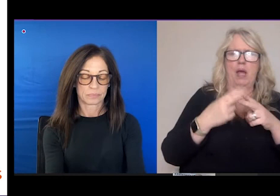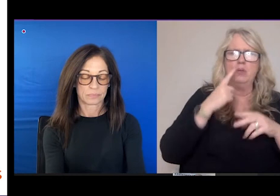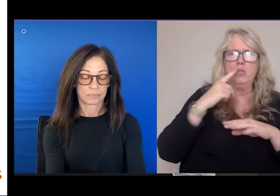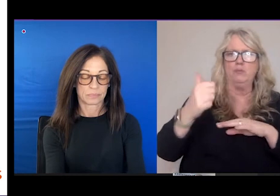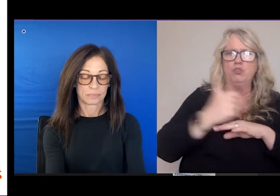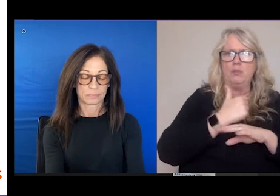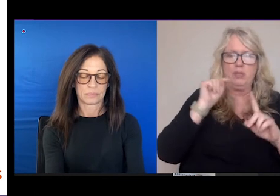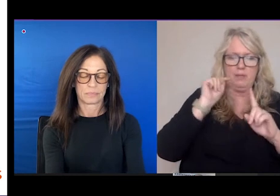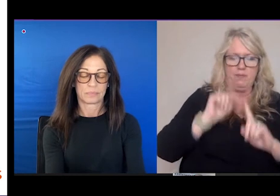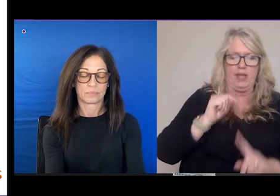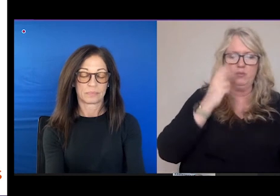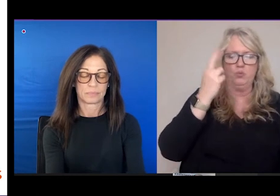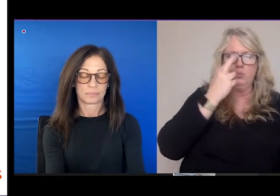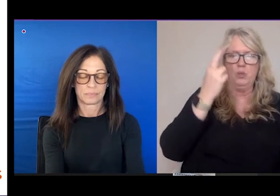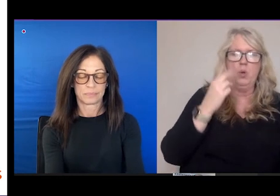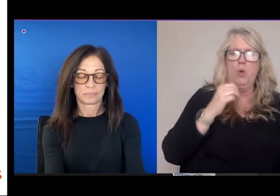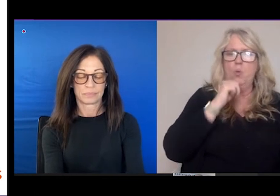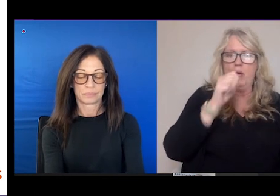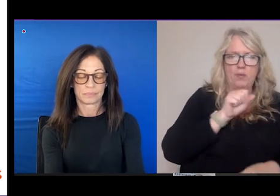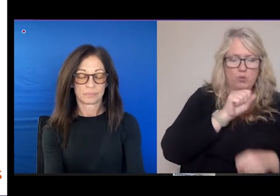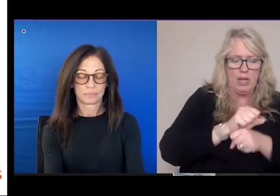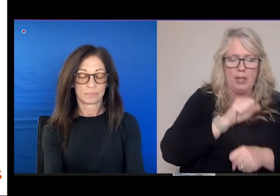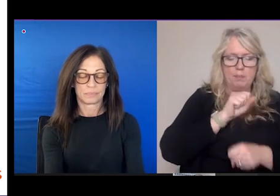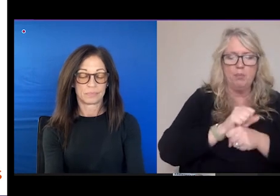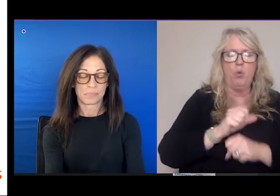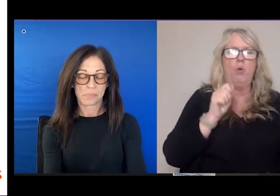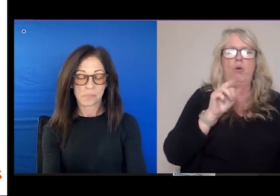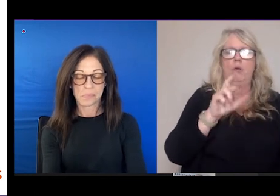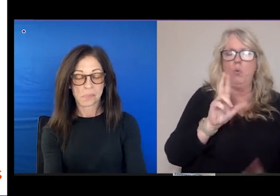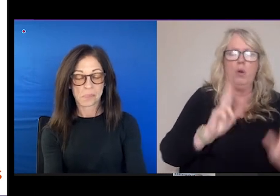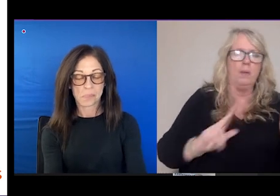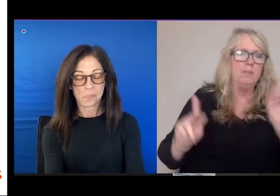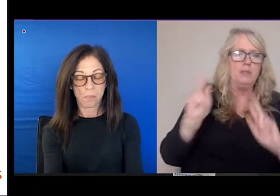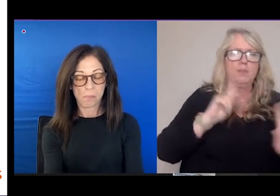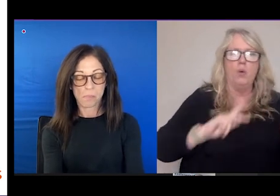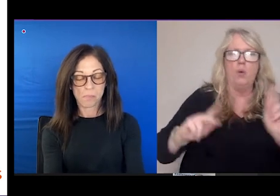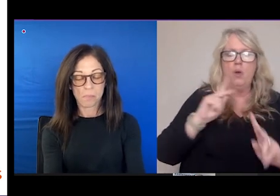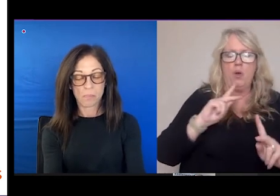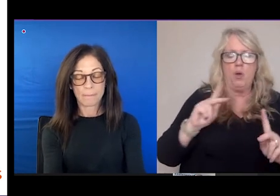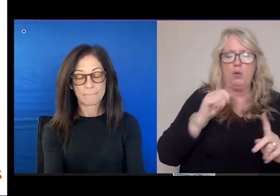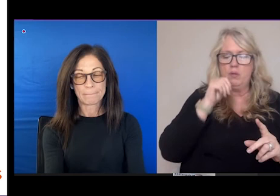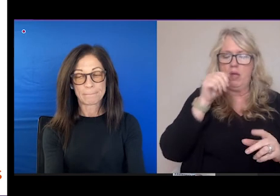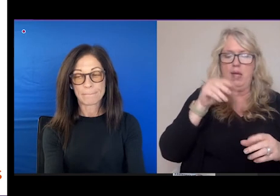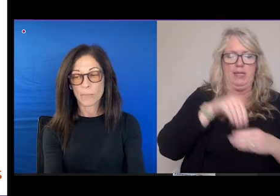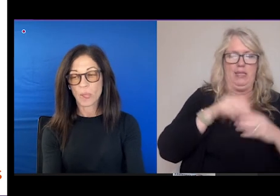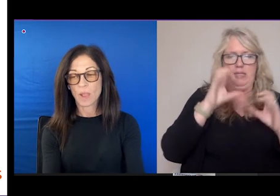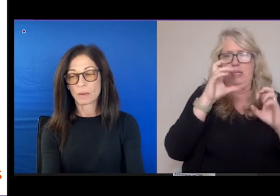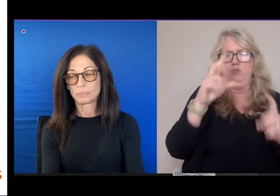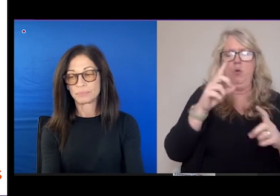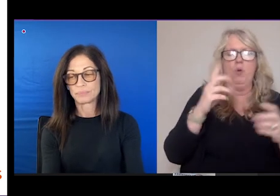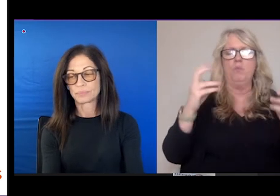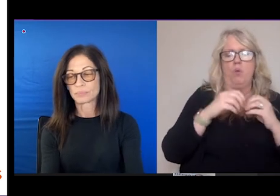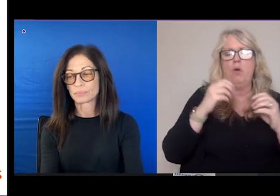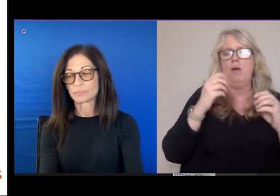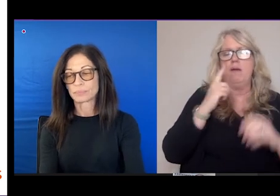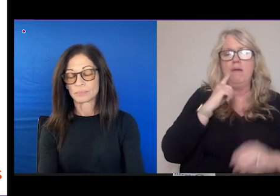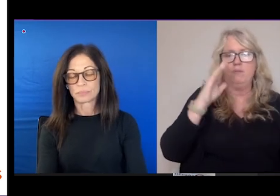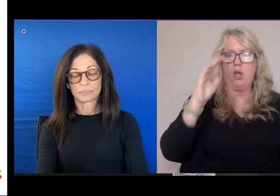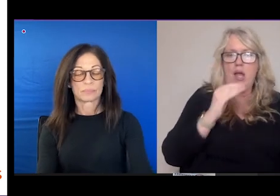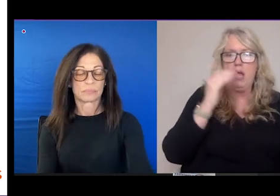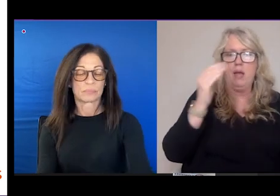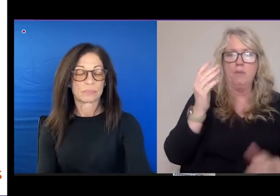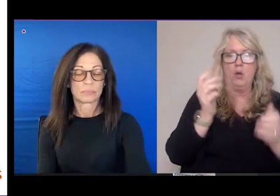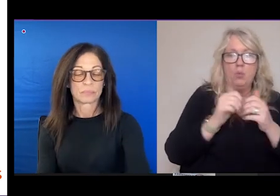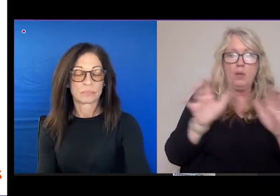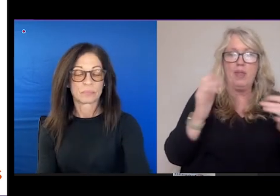if transportation is a reason why people aren't employed or why people aren't in education or